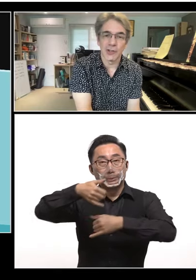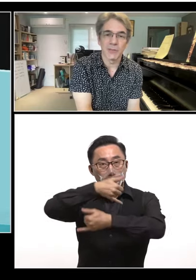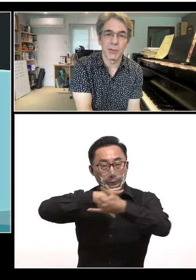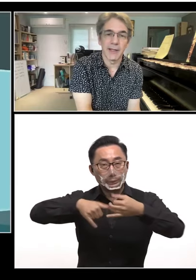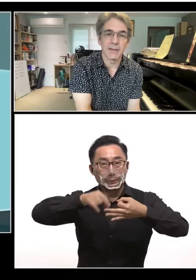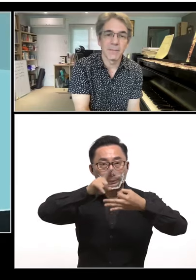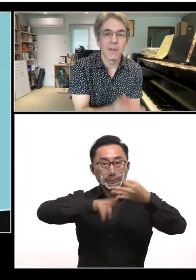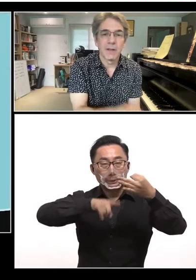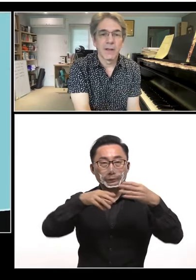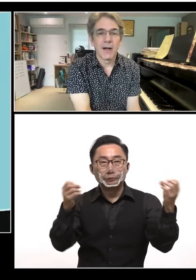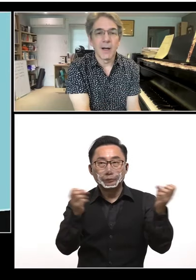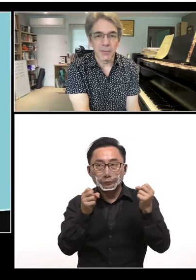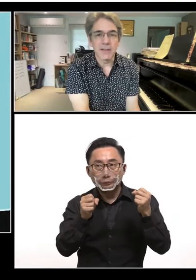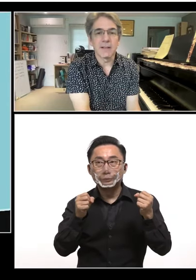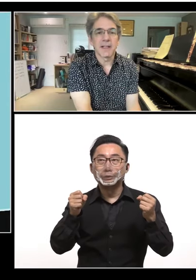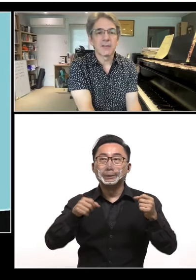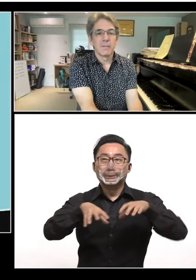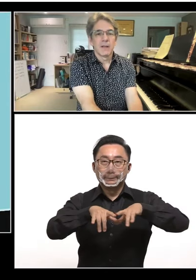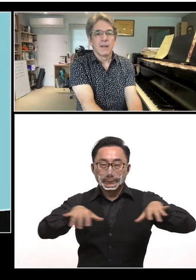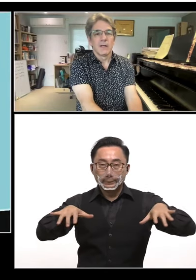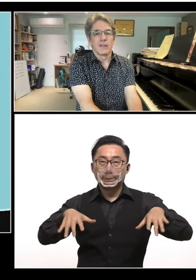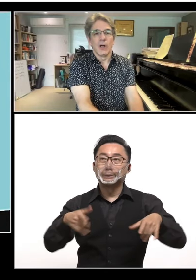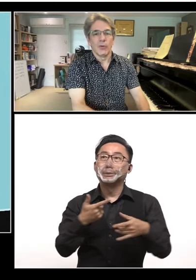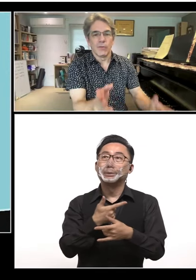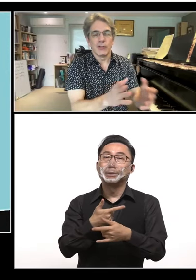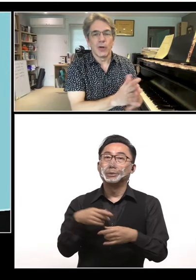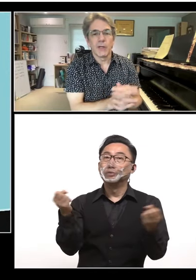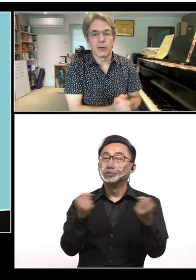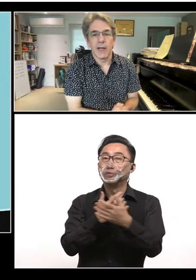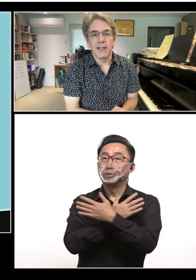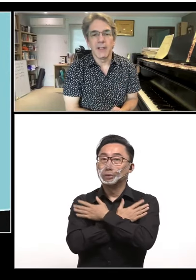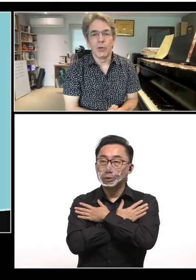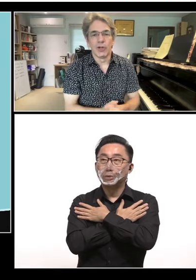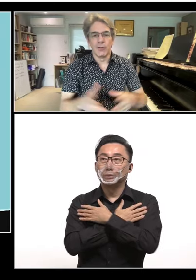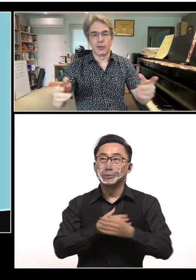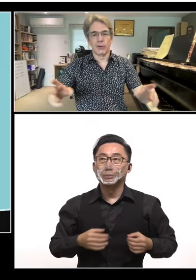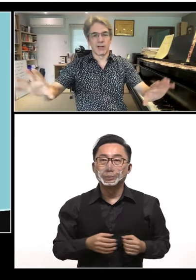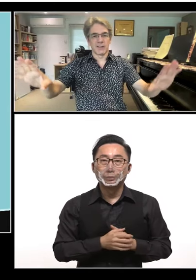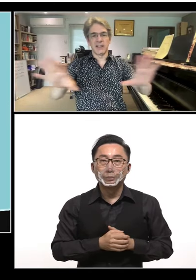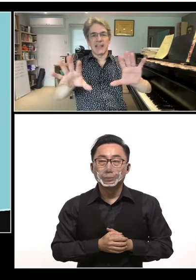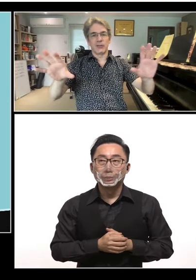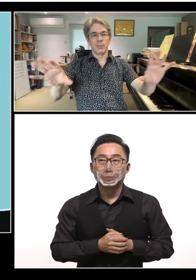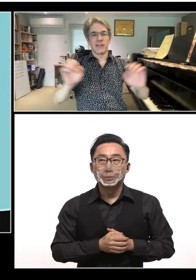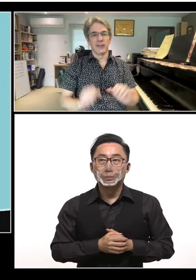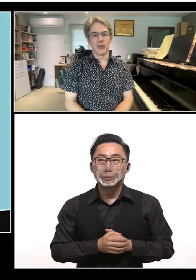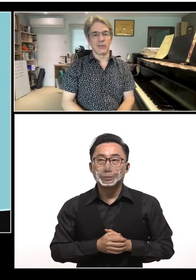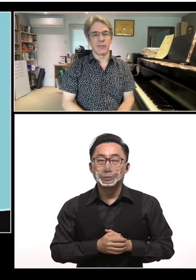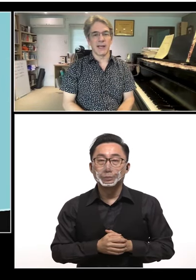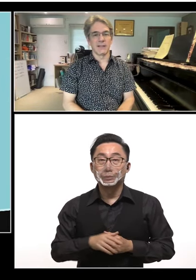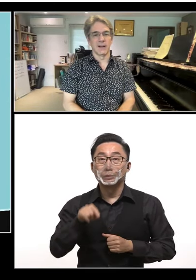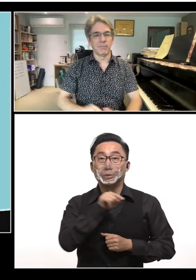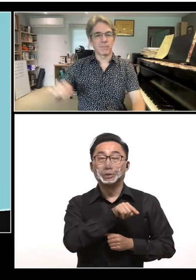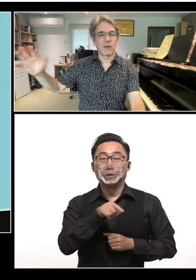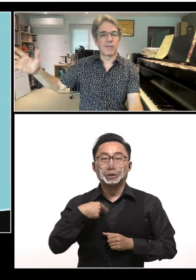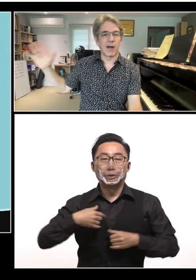English, Just Play It. Please, to the next. So the show we created were the two of us sitting at two pianos, and we